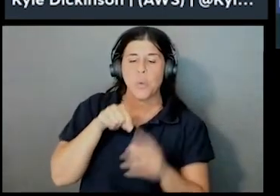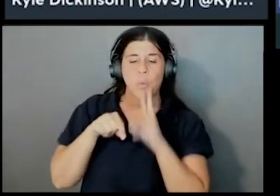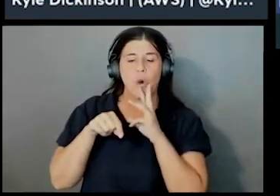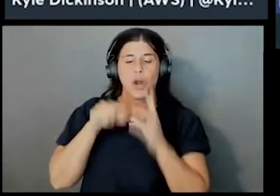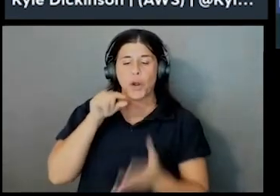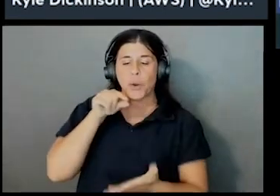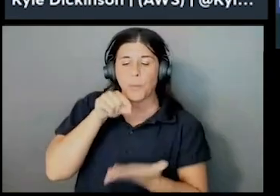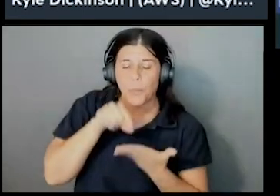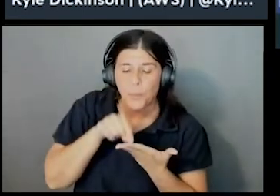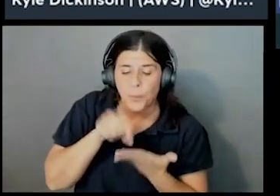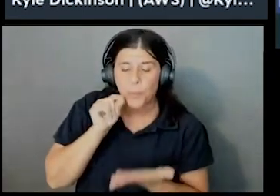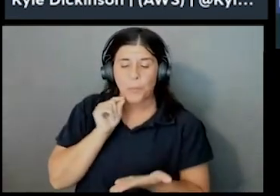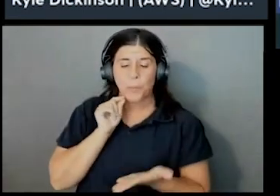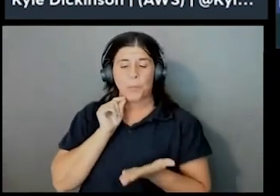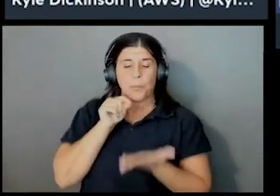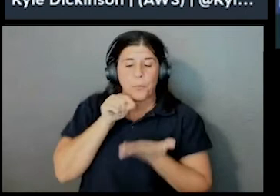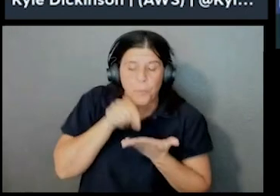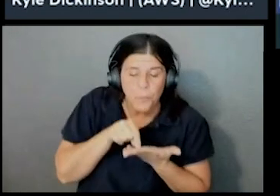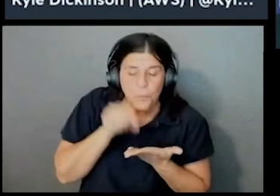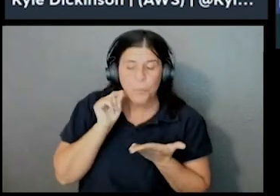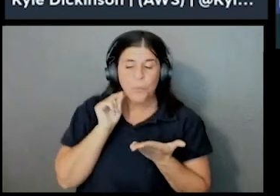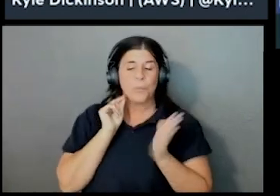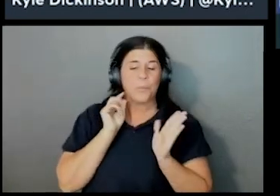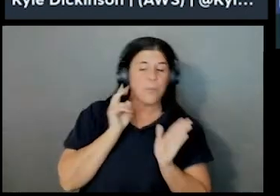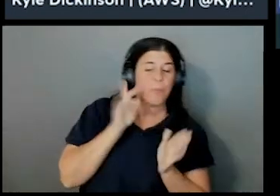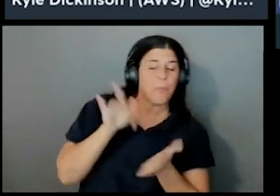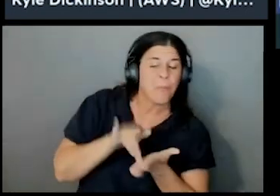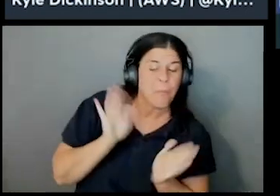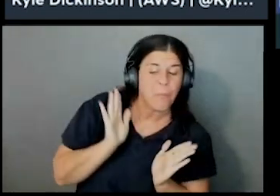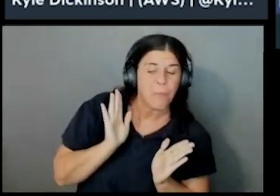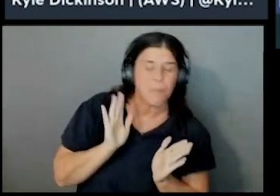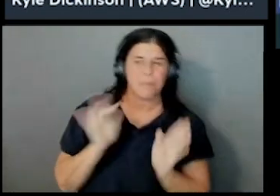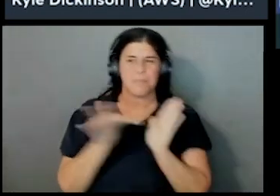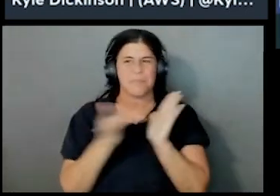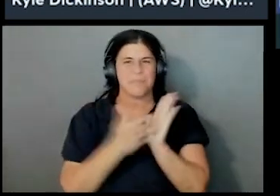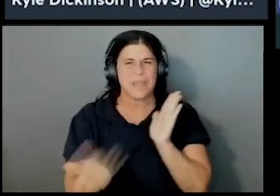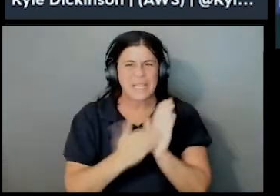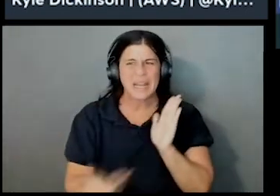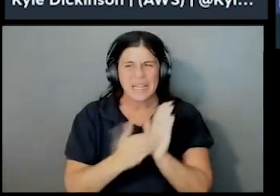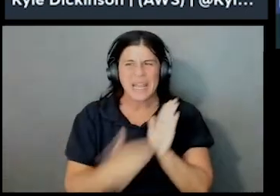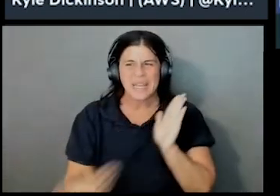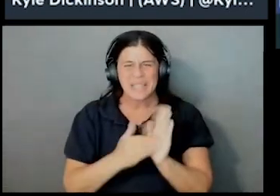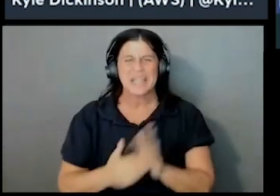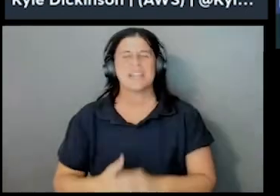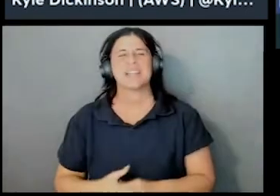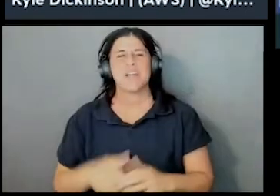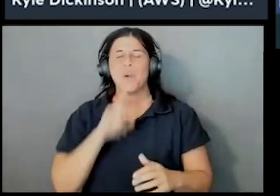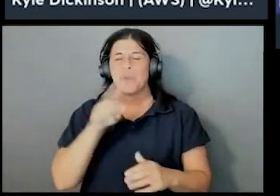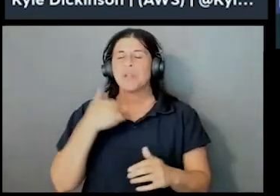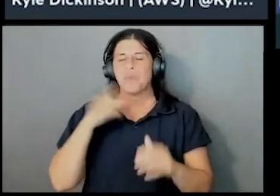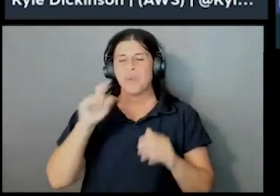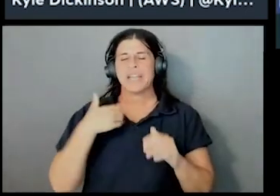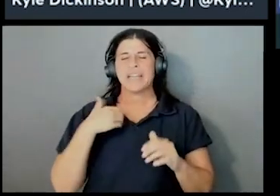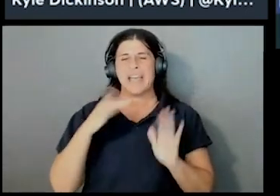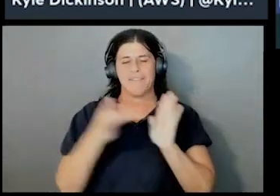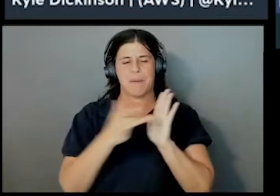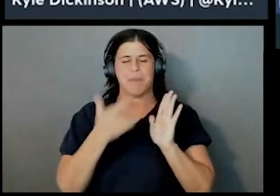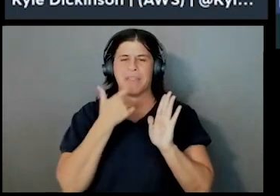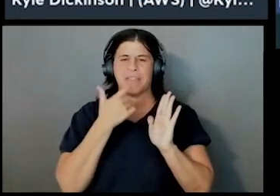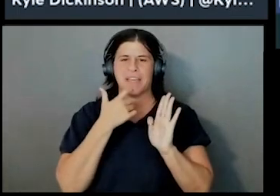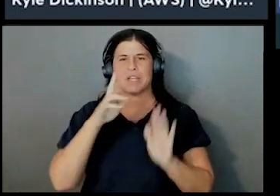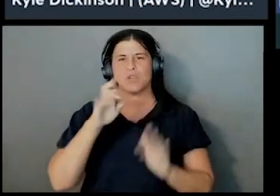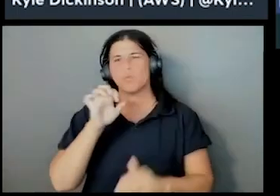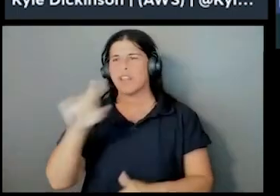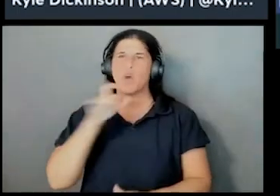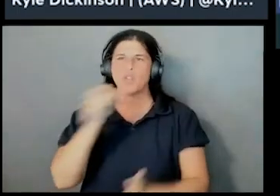your mouse. You're right. Just hit. Actually, we should have a button that says reload and don't ask me again.